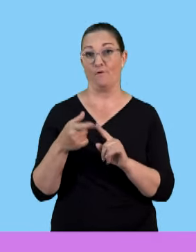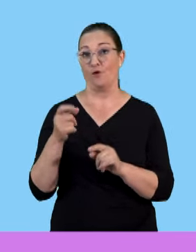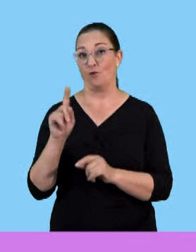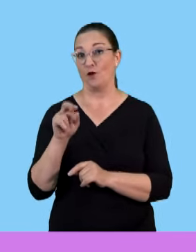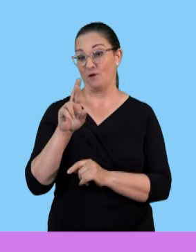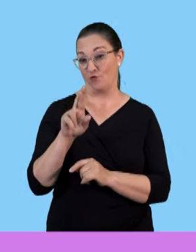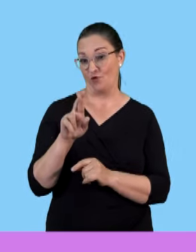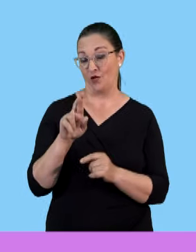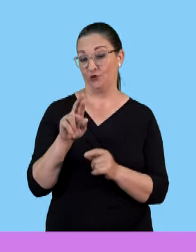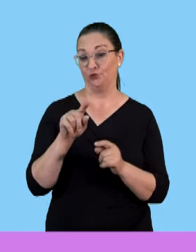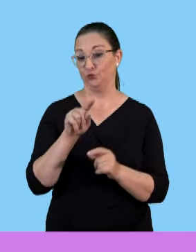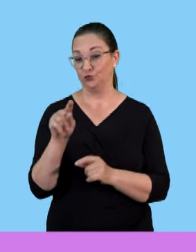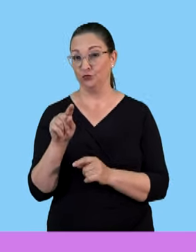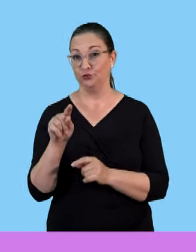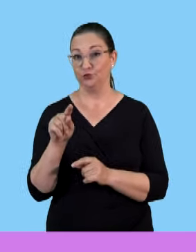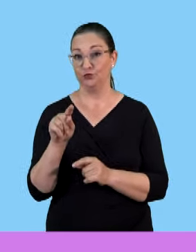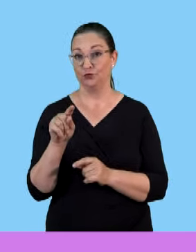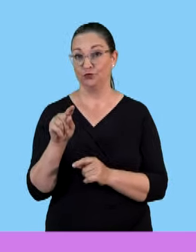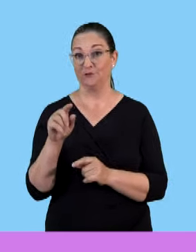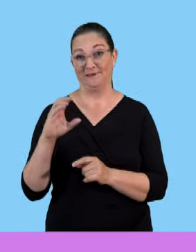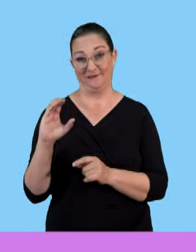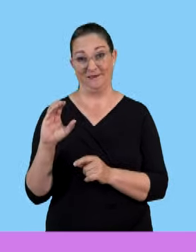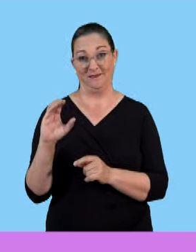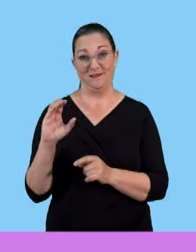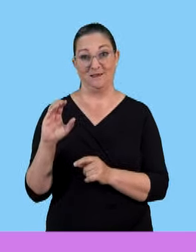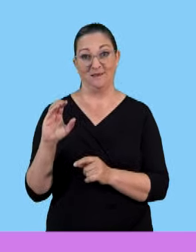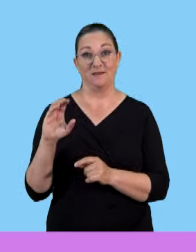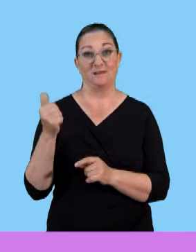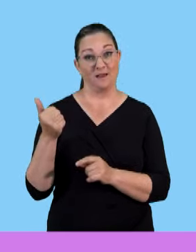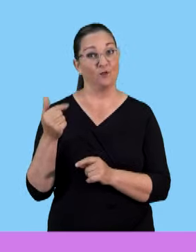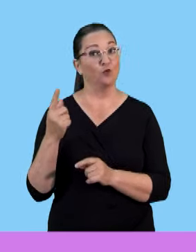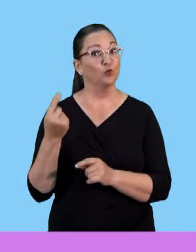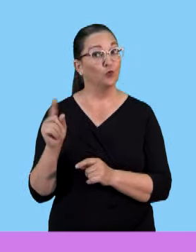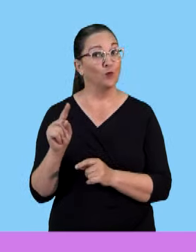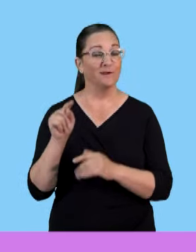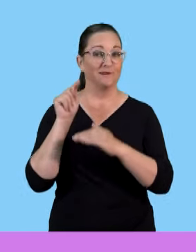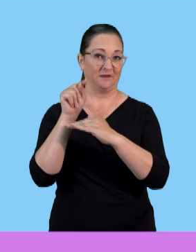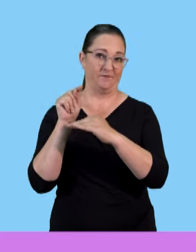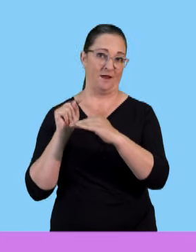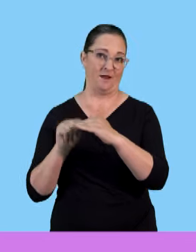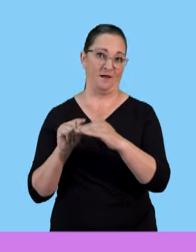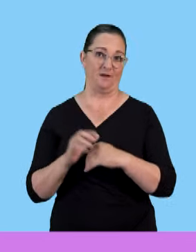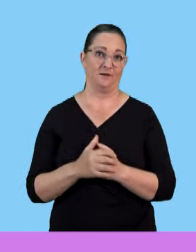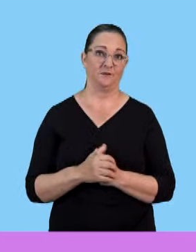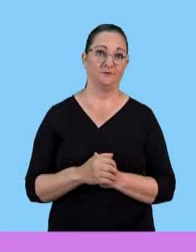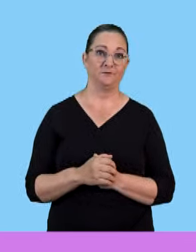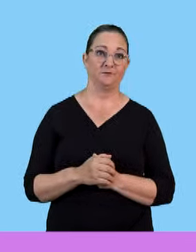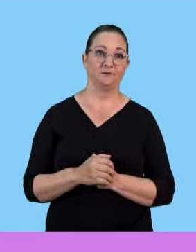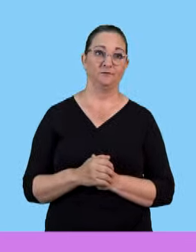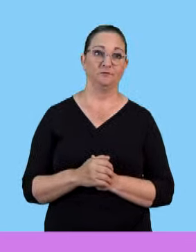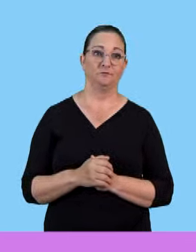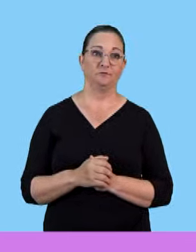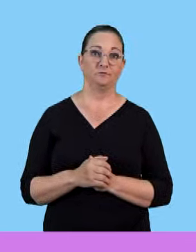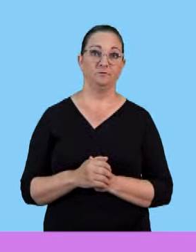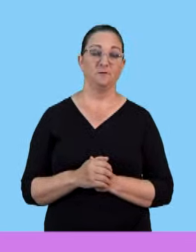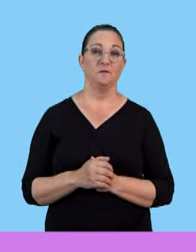convert from rands to cents, you divide your